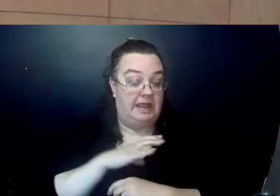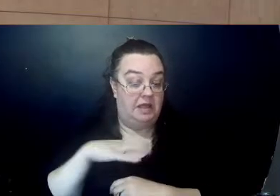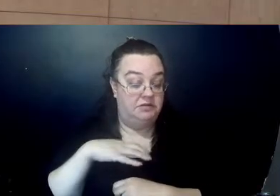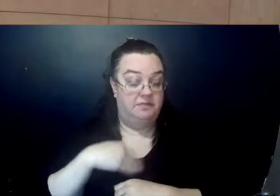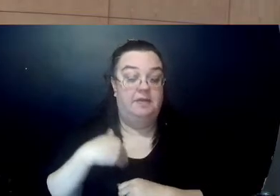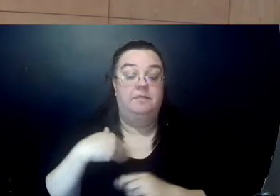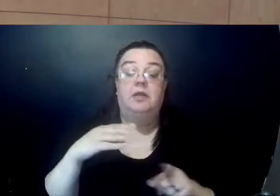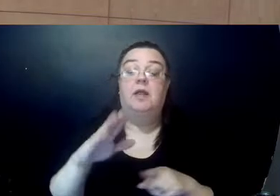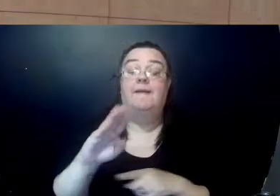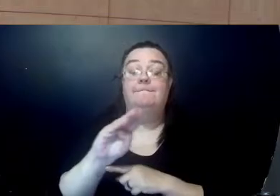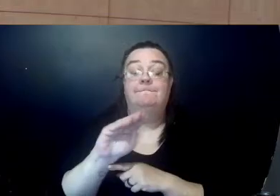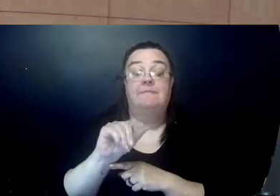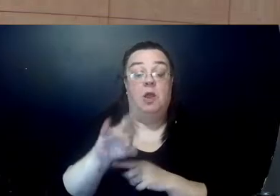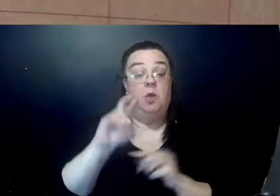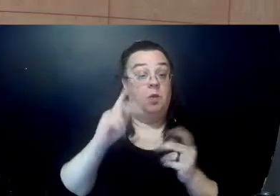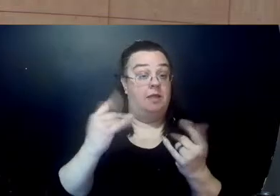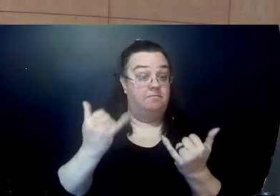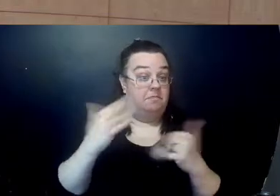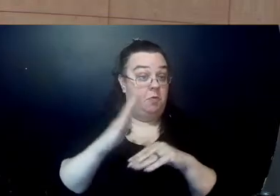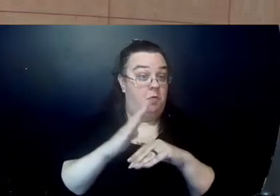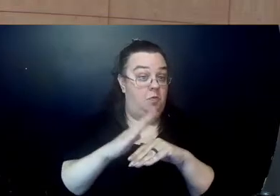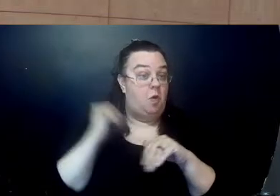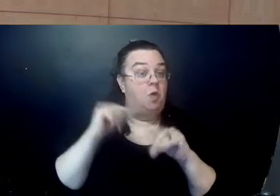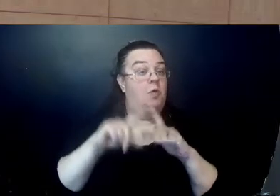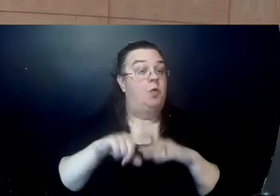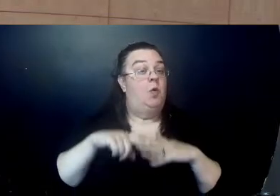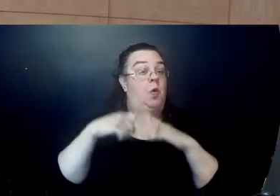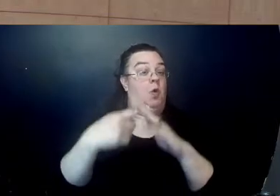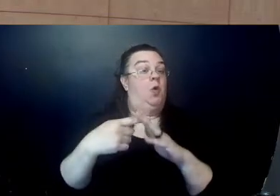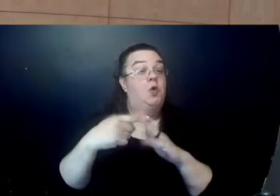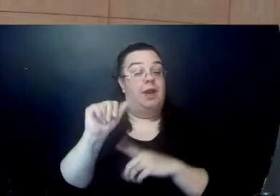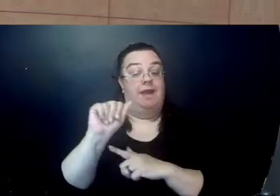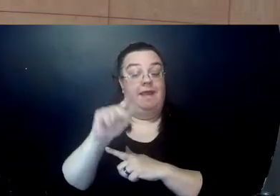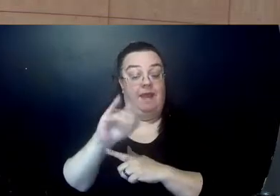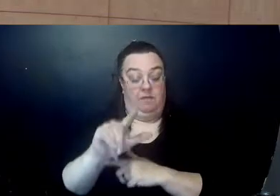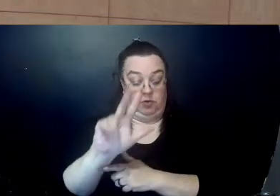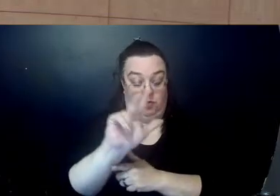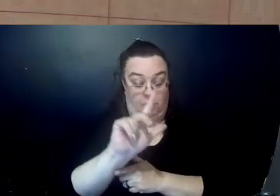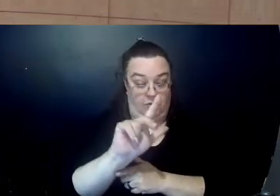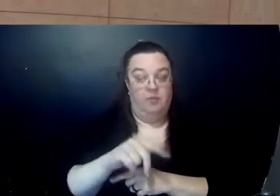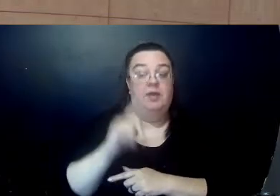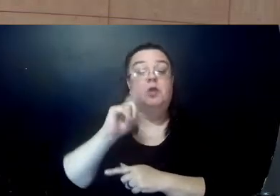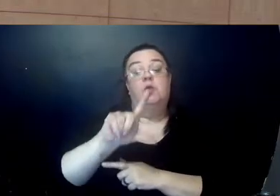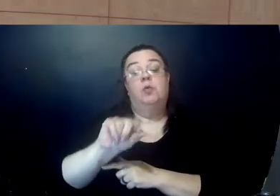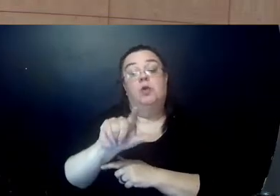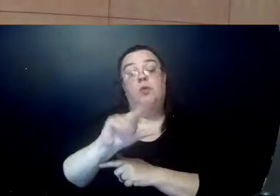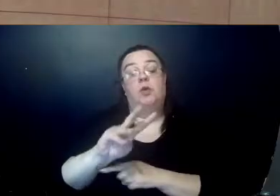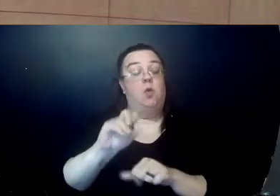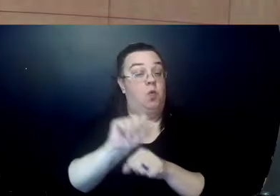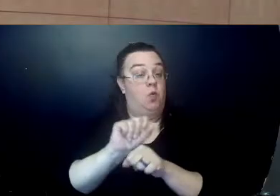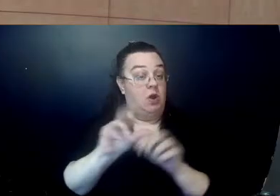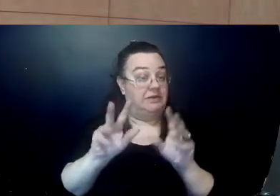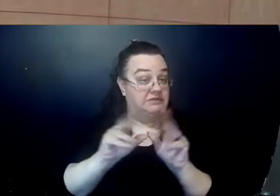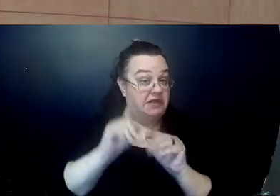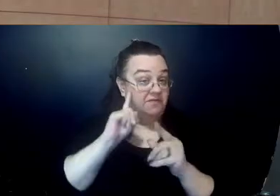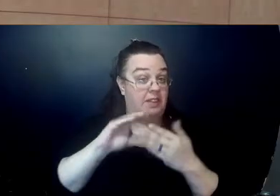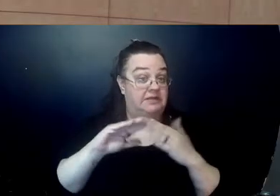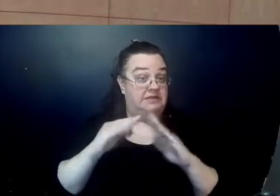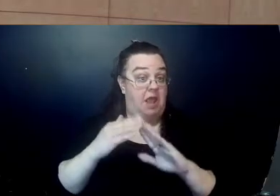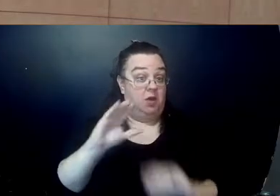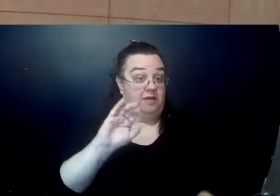All right, I'm calling to order the April 23, 2026 work session for the town of